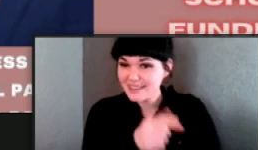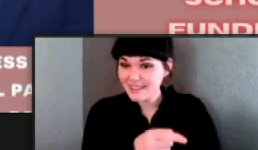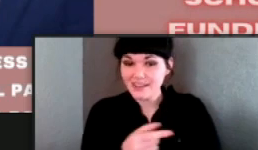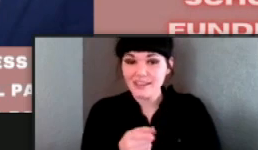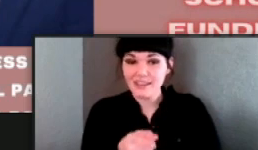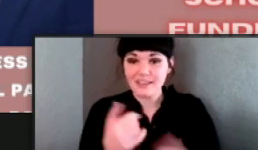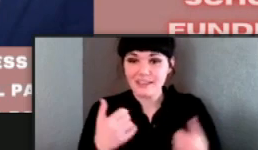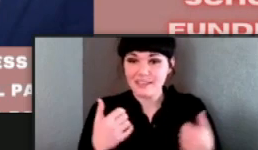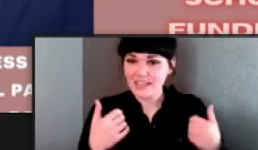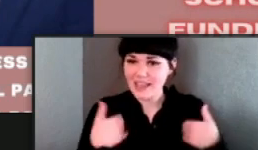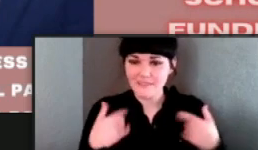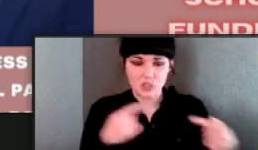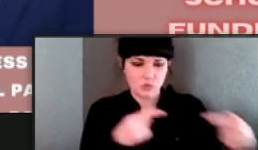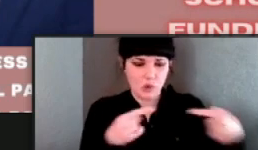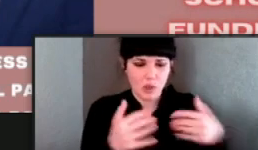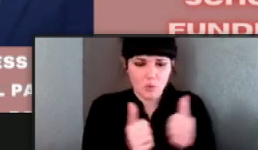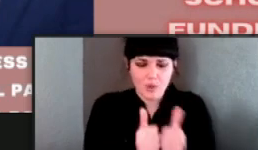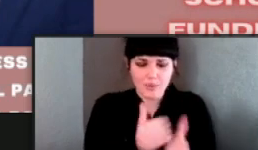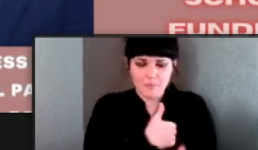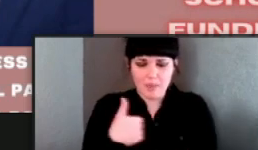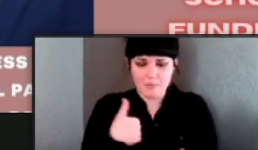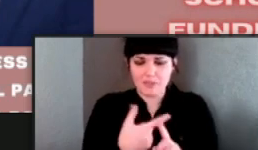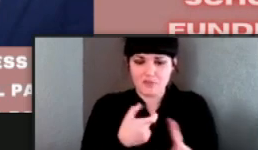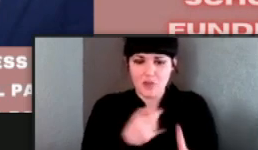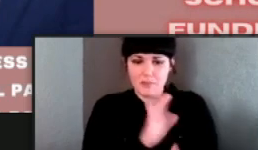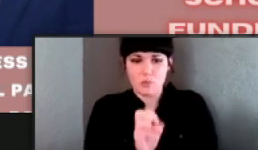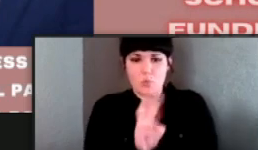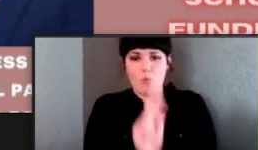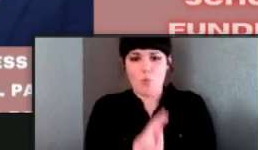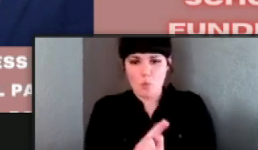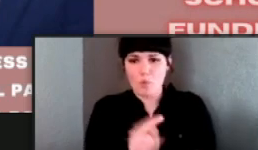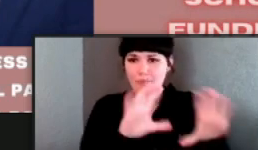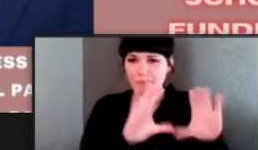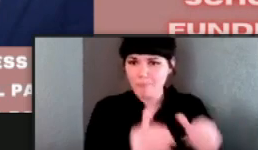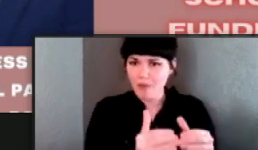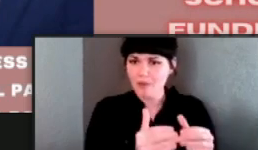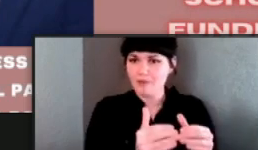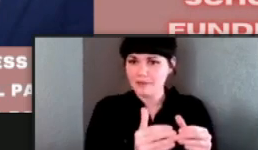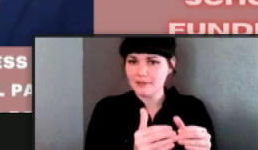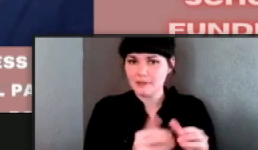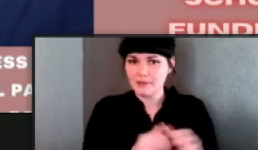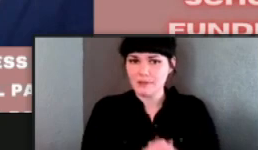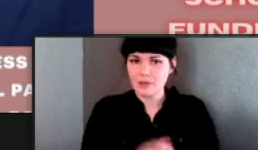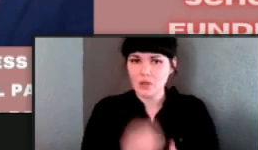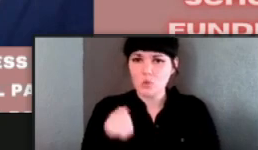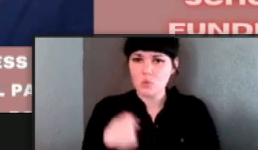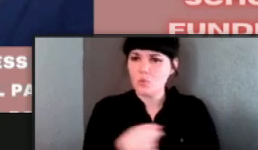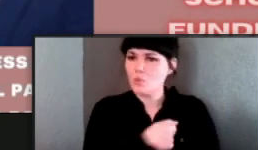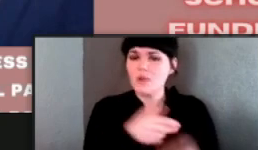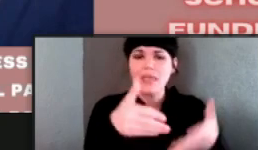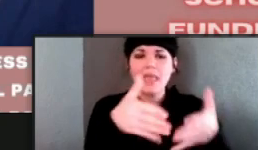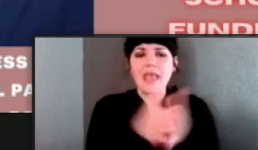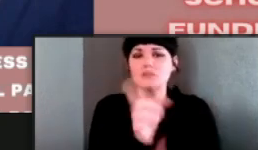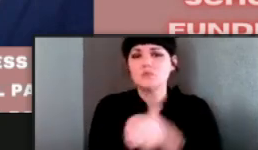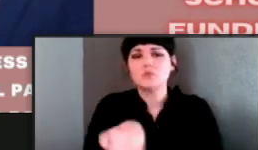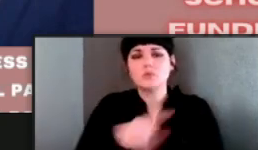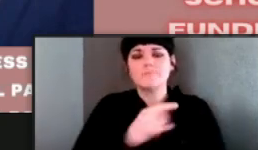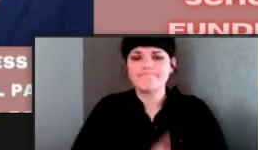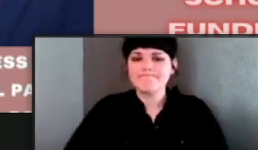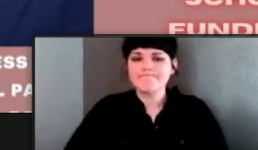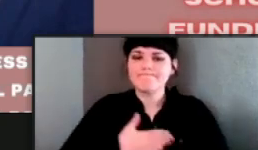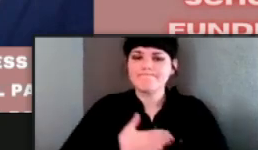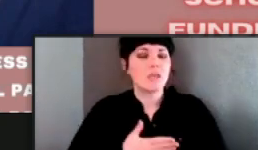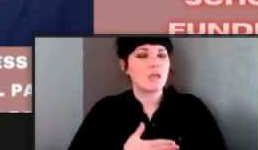own party. So what we're asking folks to do is we want you to bombard the emails, the